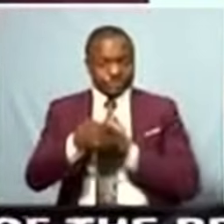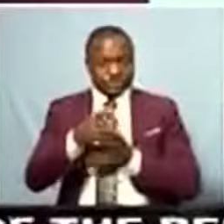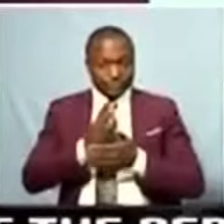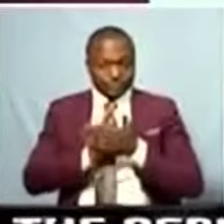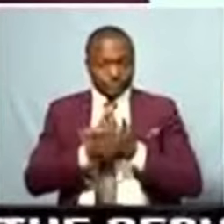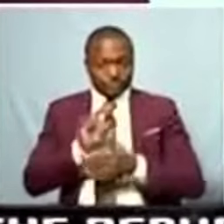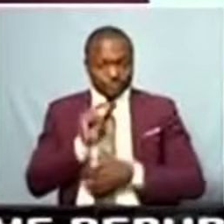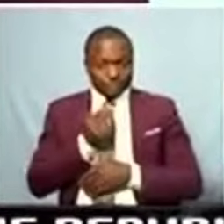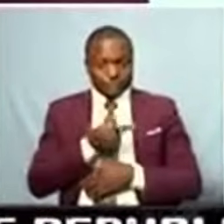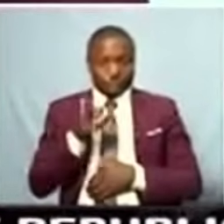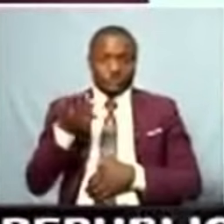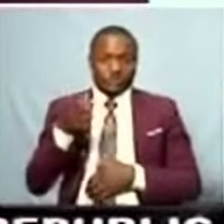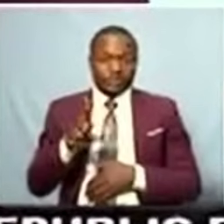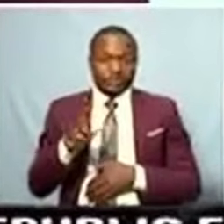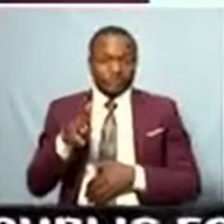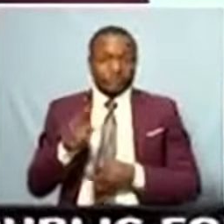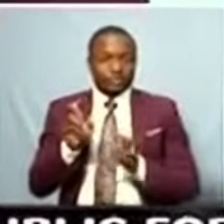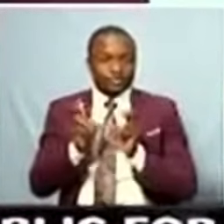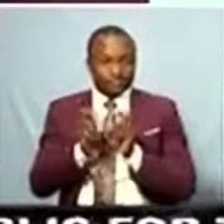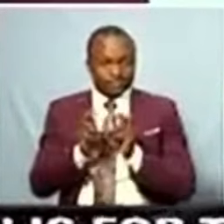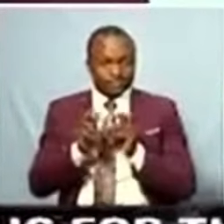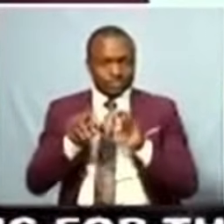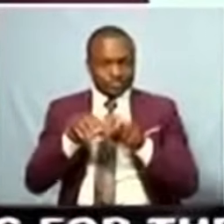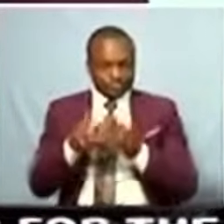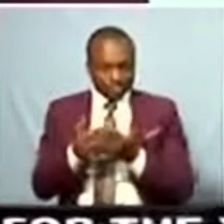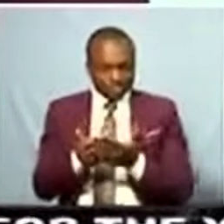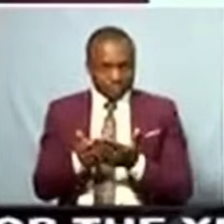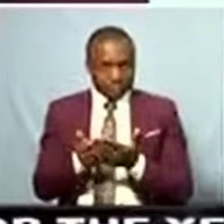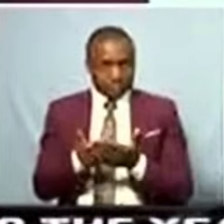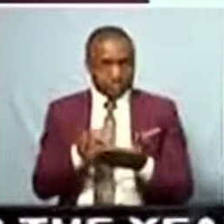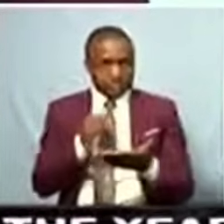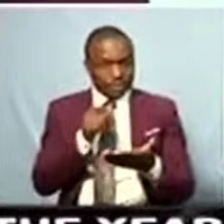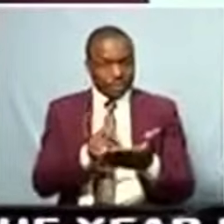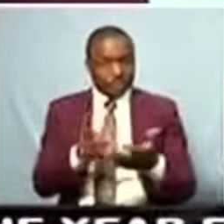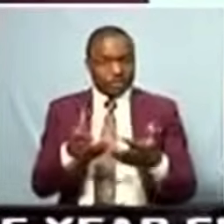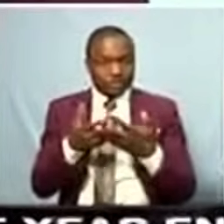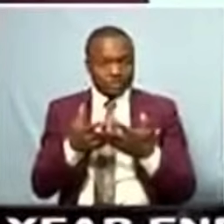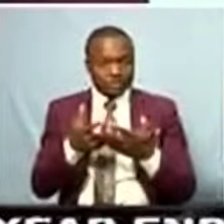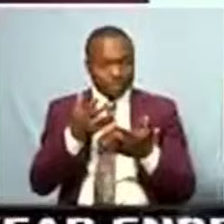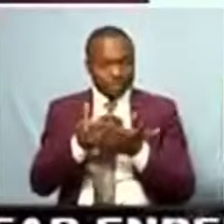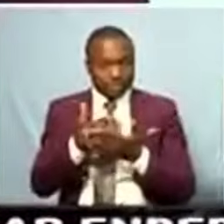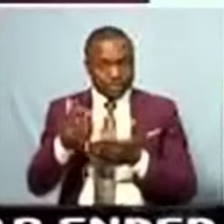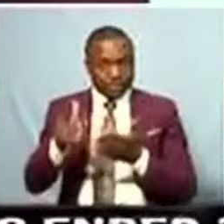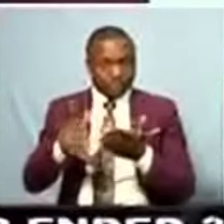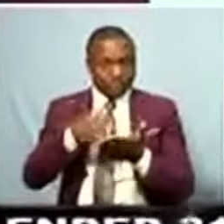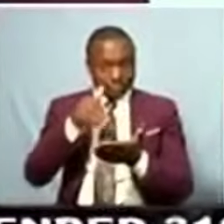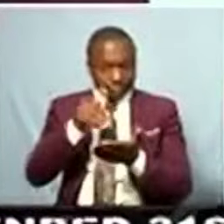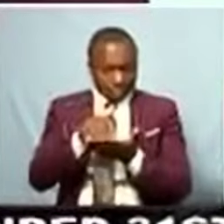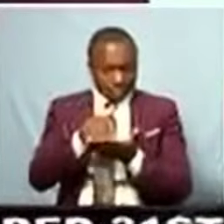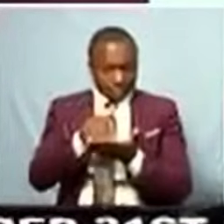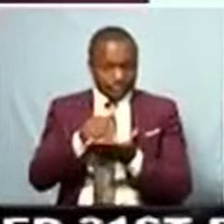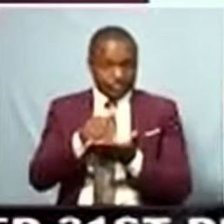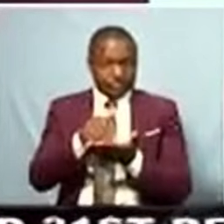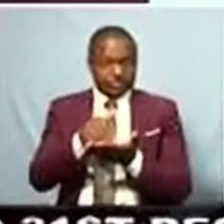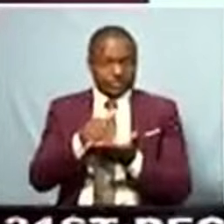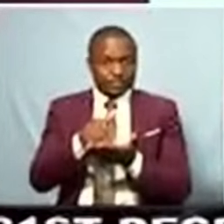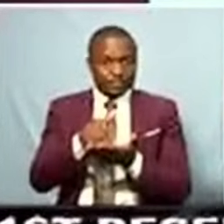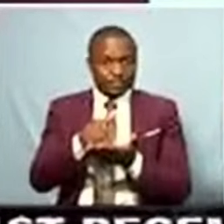the contract and how it was, because these machines are procured centrally at the